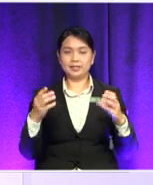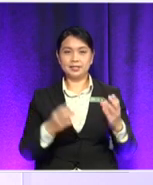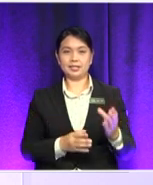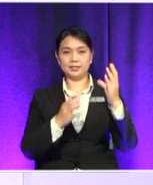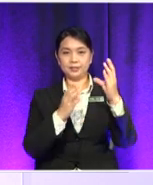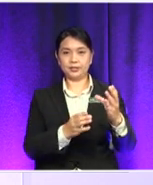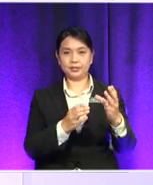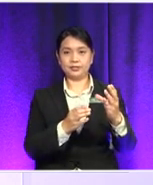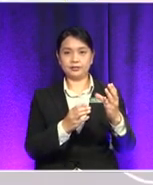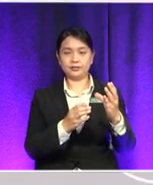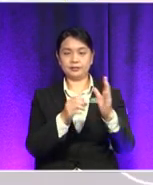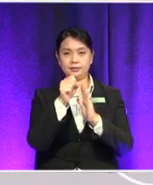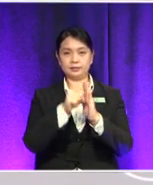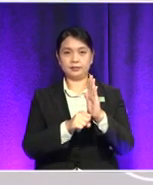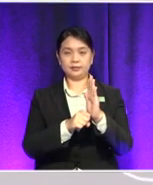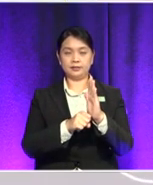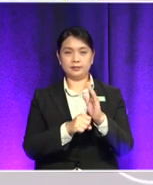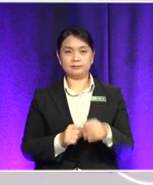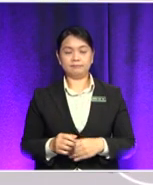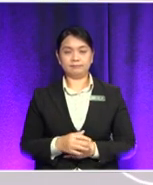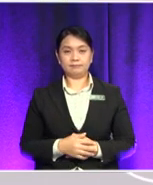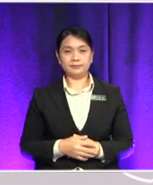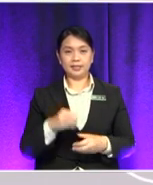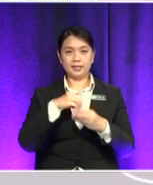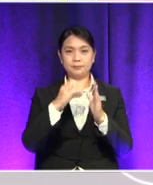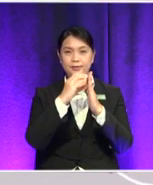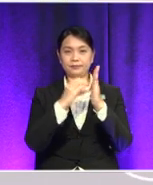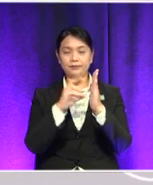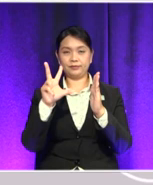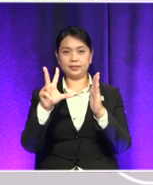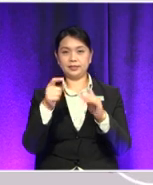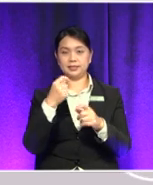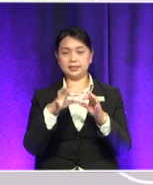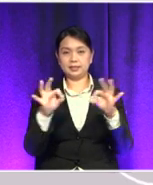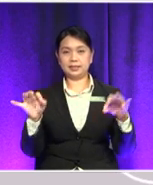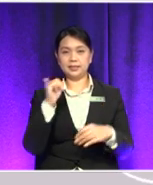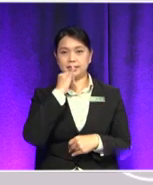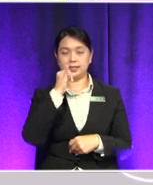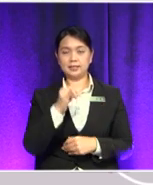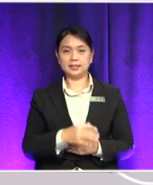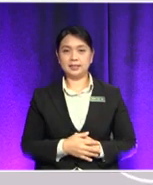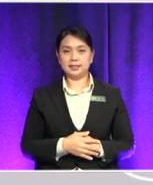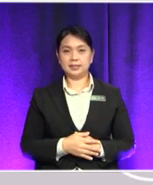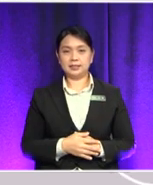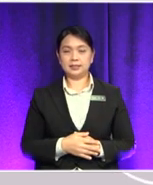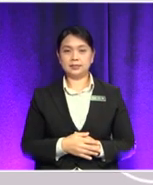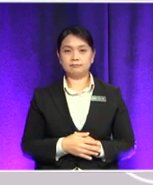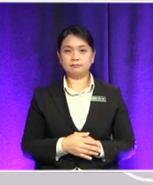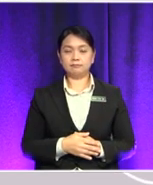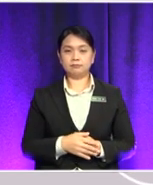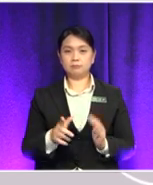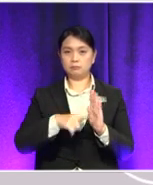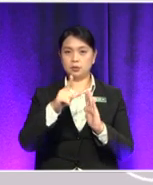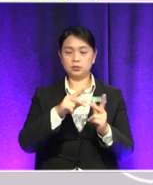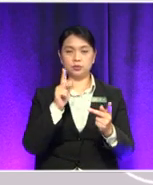Make suggestion. Yes, in paragraph 3, the sentence is, surely a more suitable location can be found for